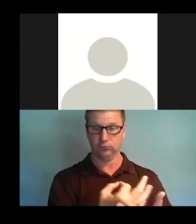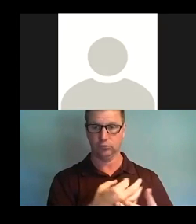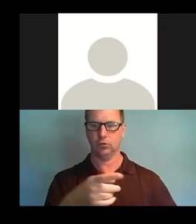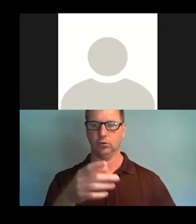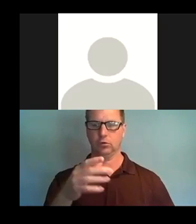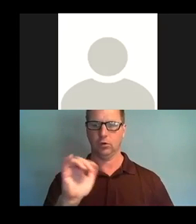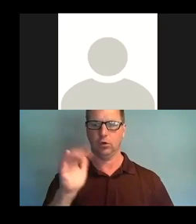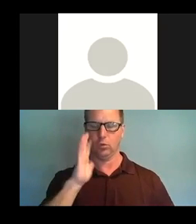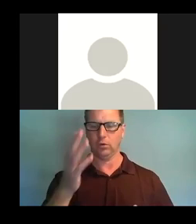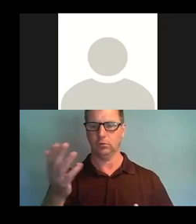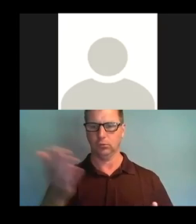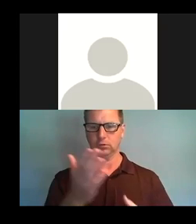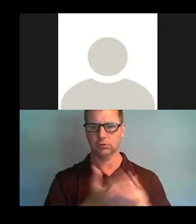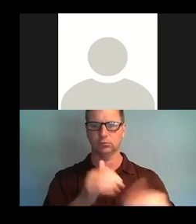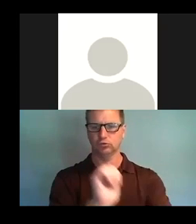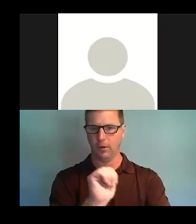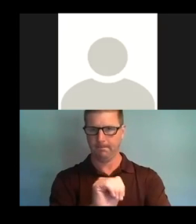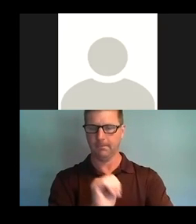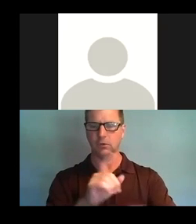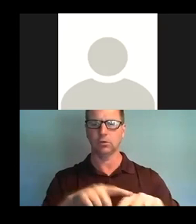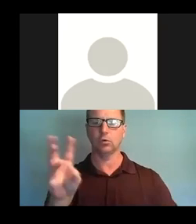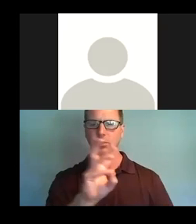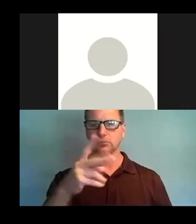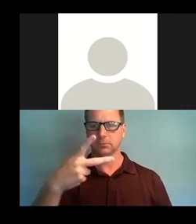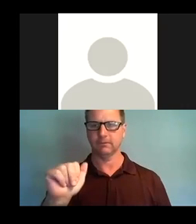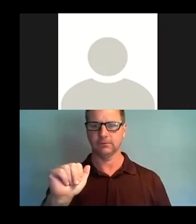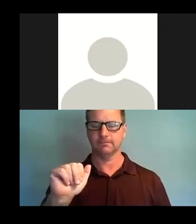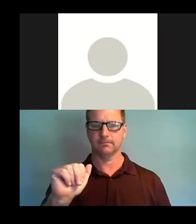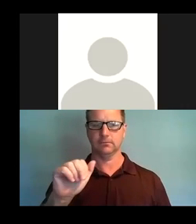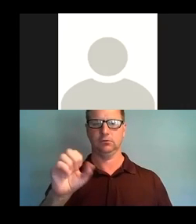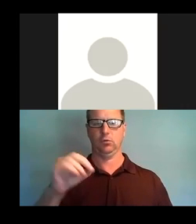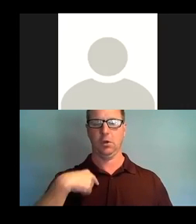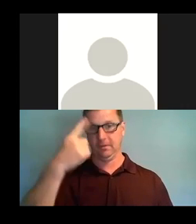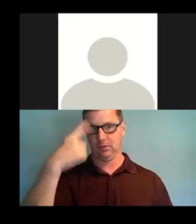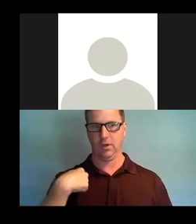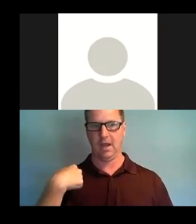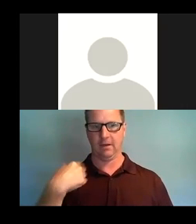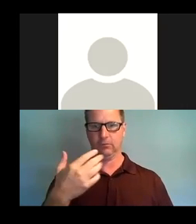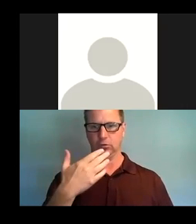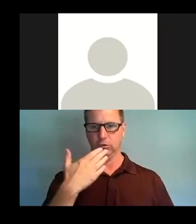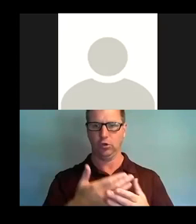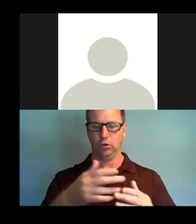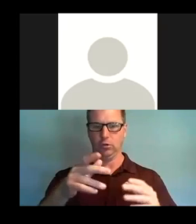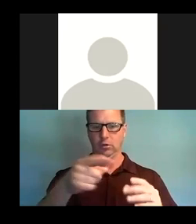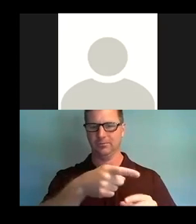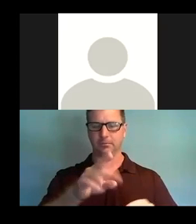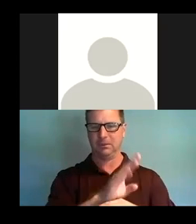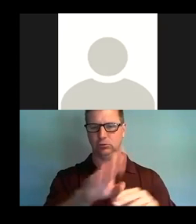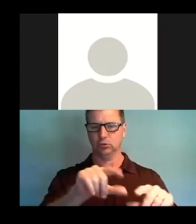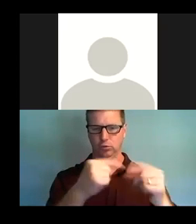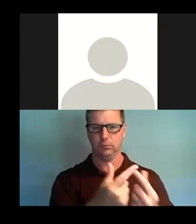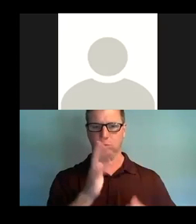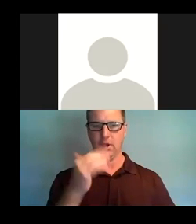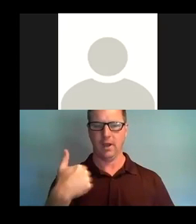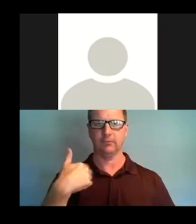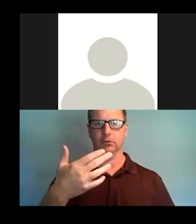also should bring in some jobs to Western Pennsylvania. So we believe we have an anchor tenant that will add net